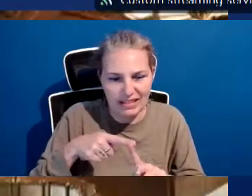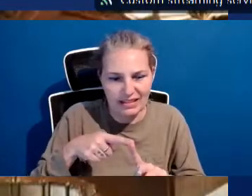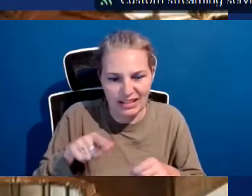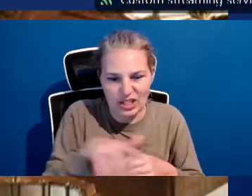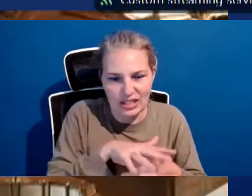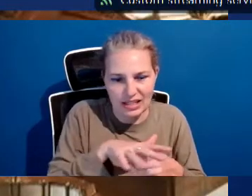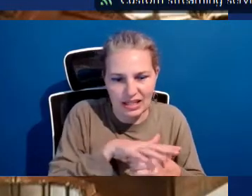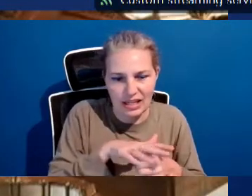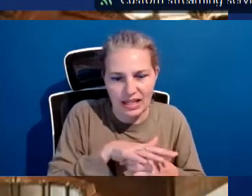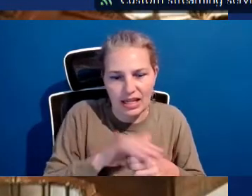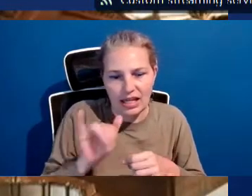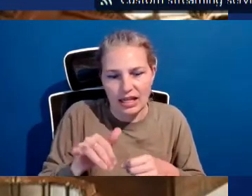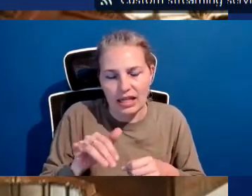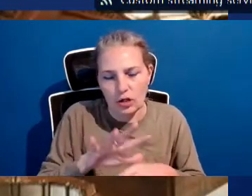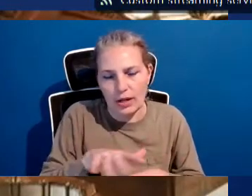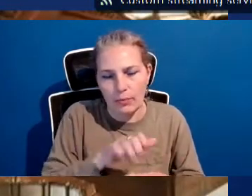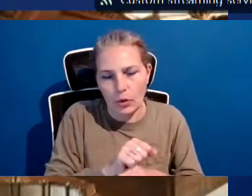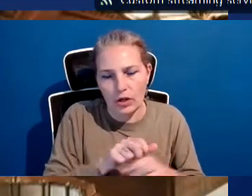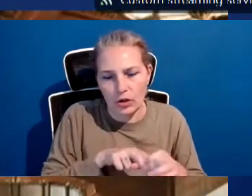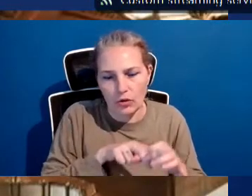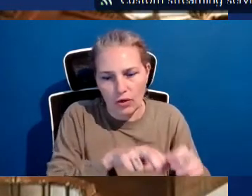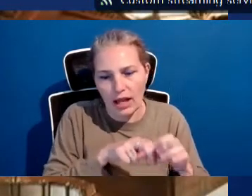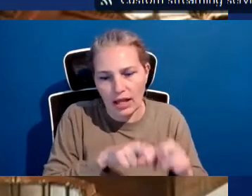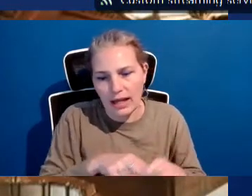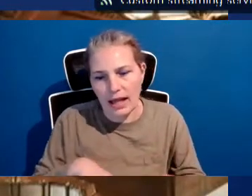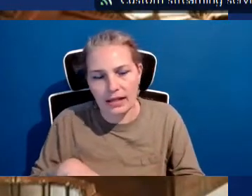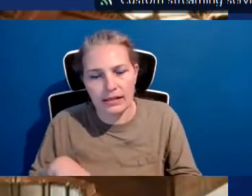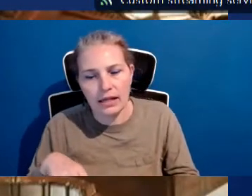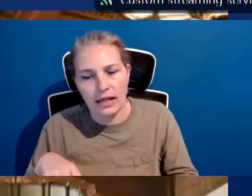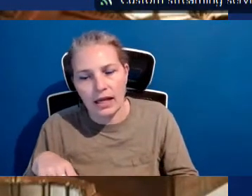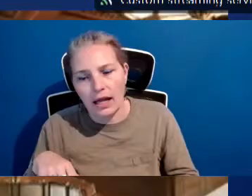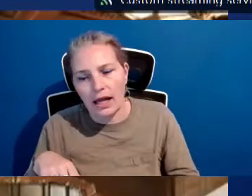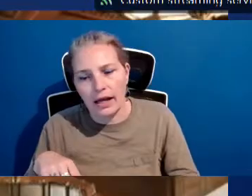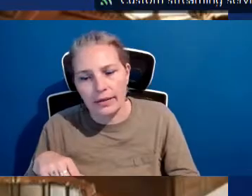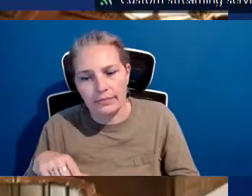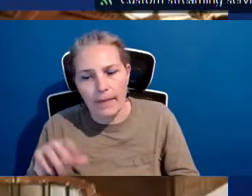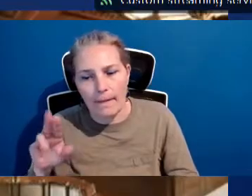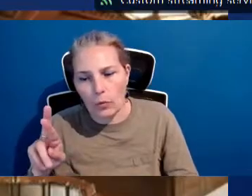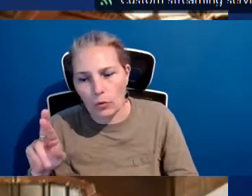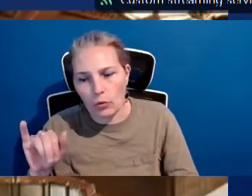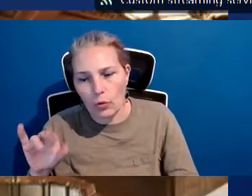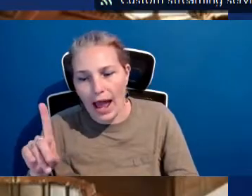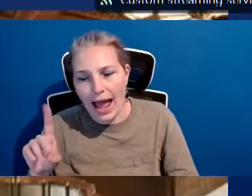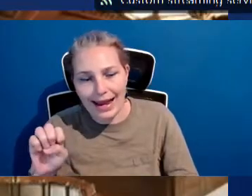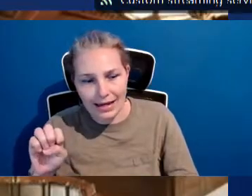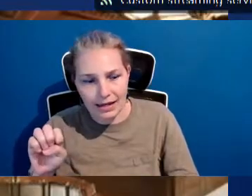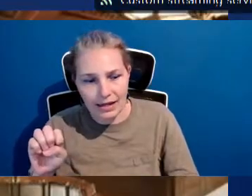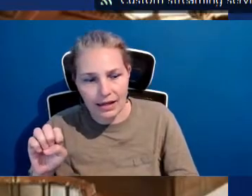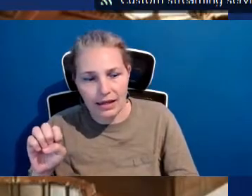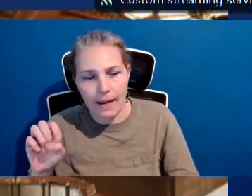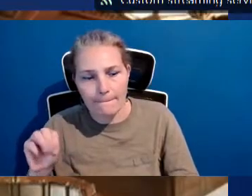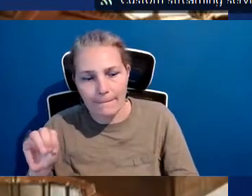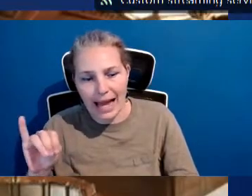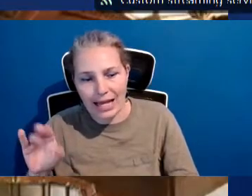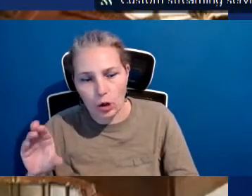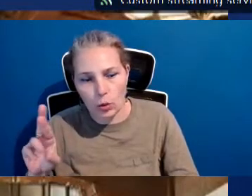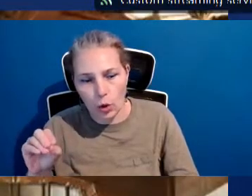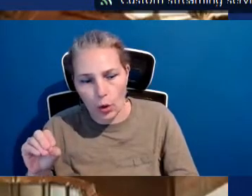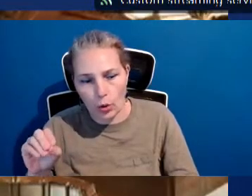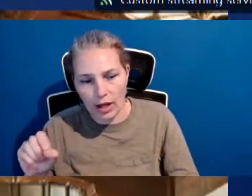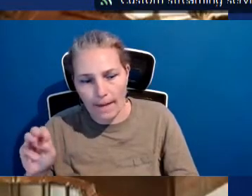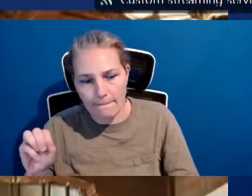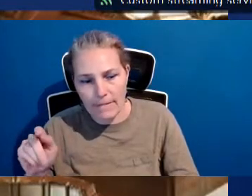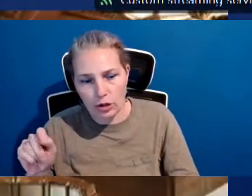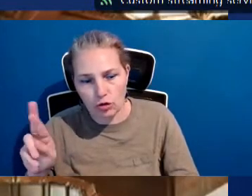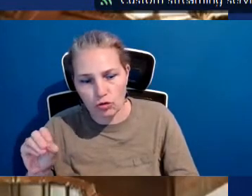ridemicro.metro.net, or you can call to book at 323-GO-METRO. So there's various ways you can book your ride, and if you're still wondering